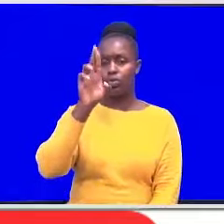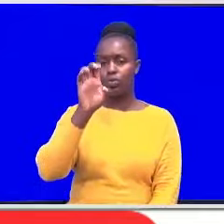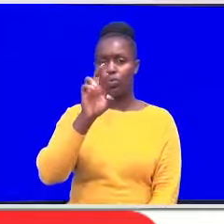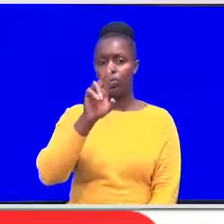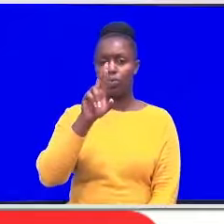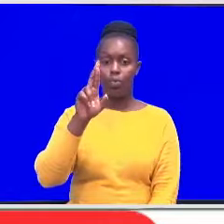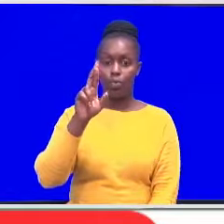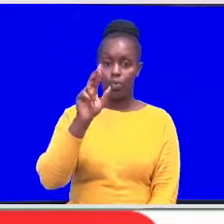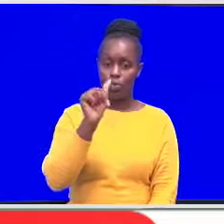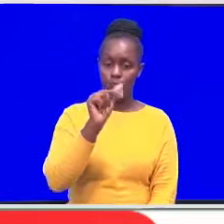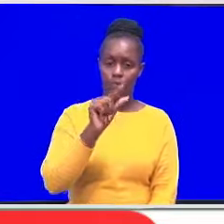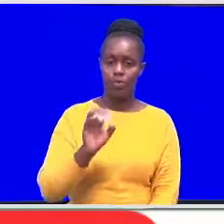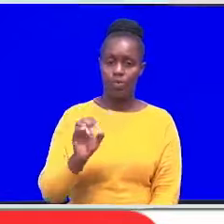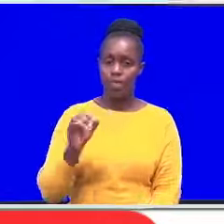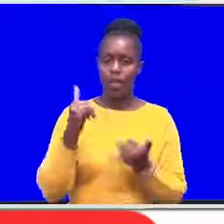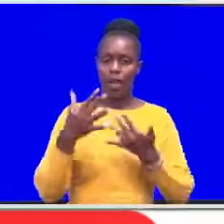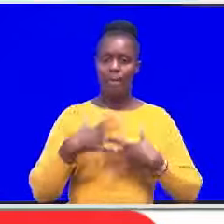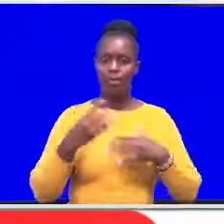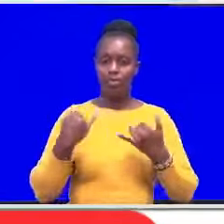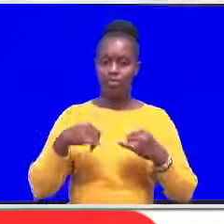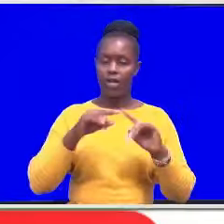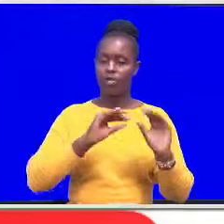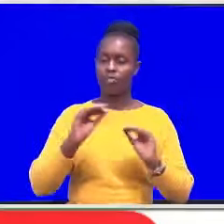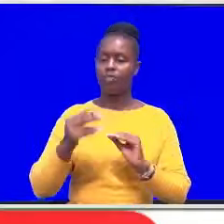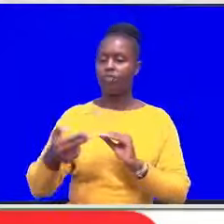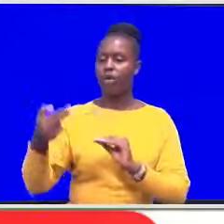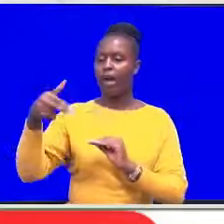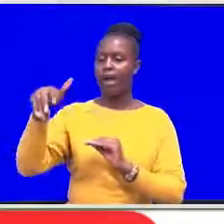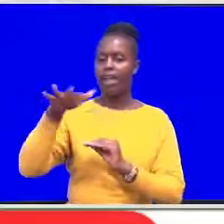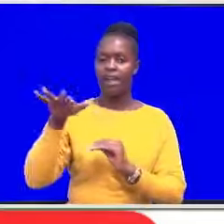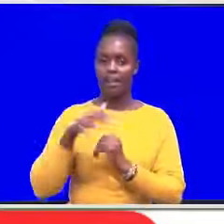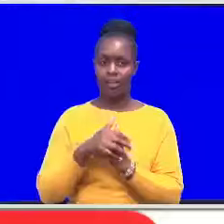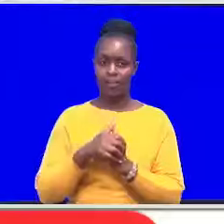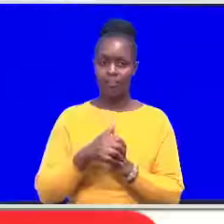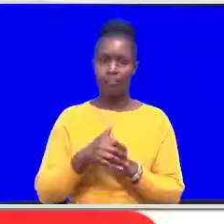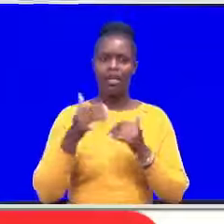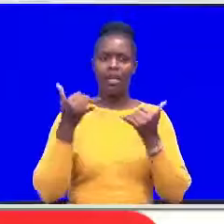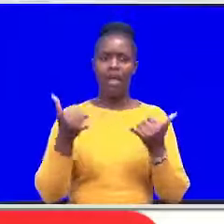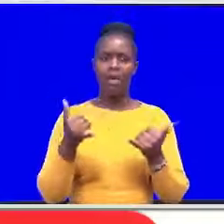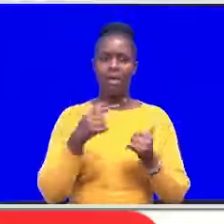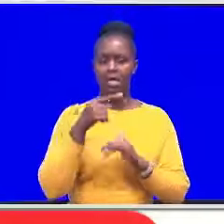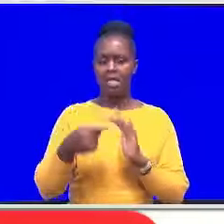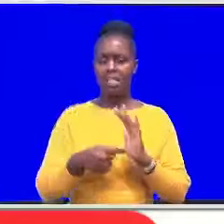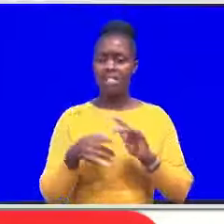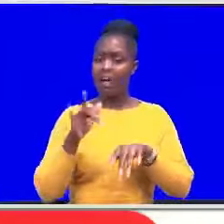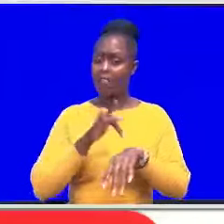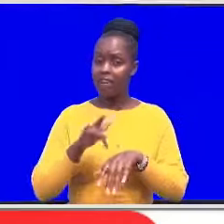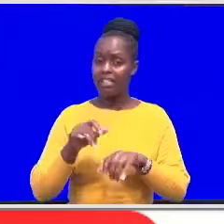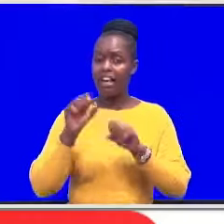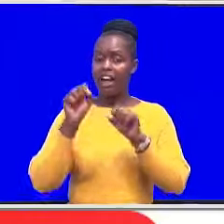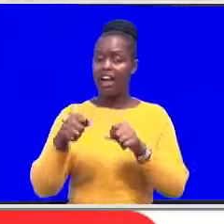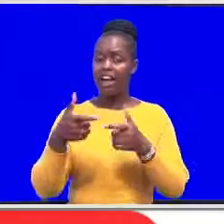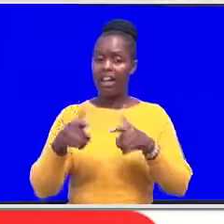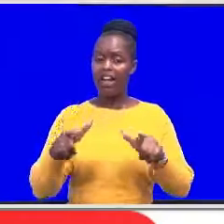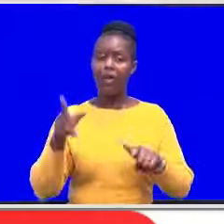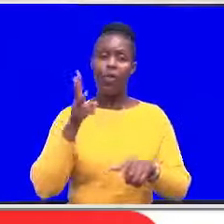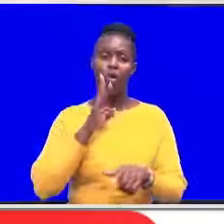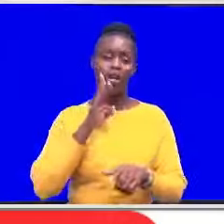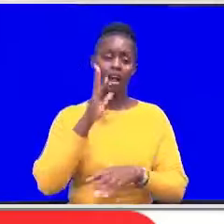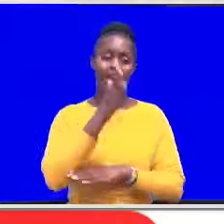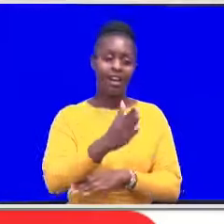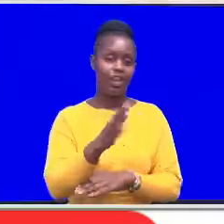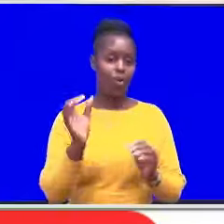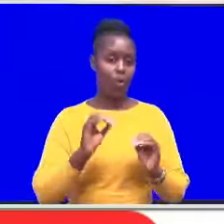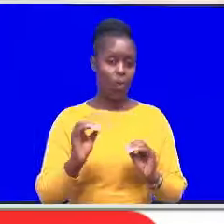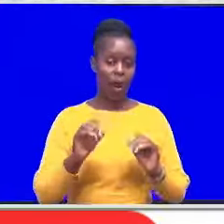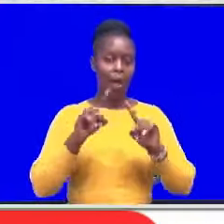the high extent. While the rains in the lakeshore town may not directly affect the lake waters, the water levels at